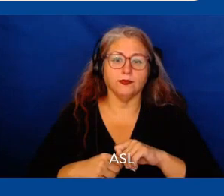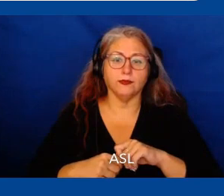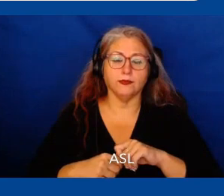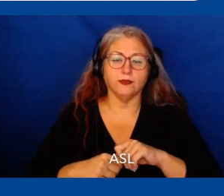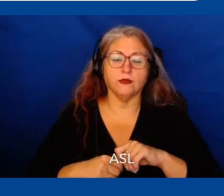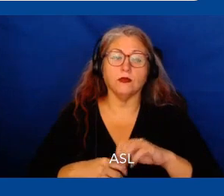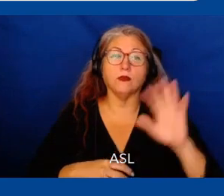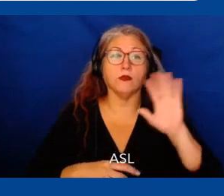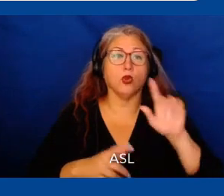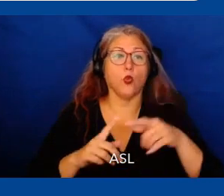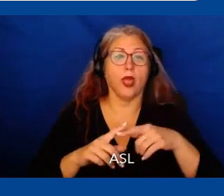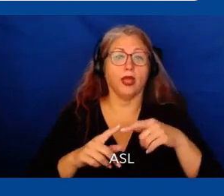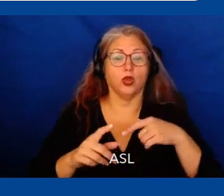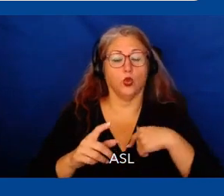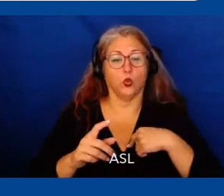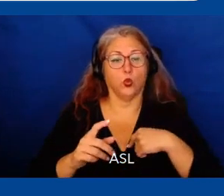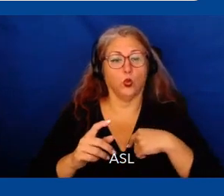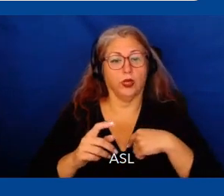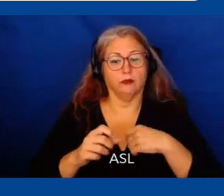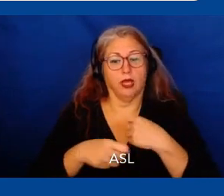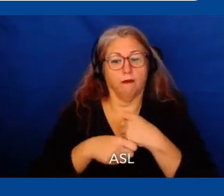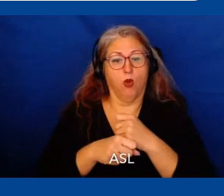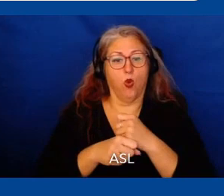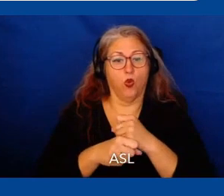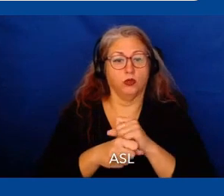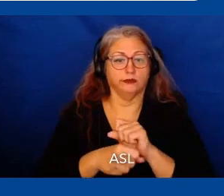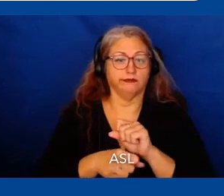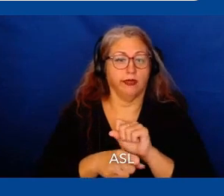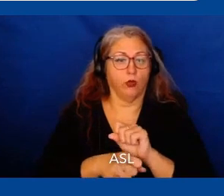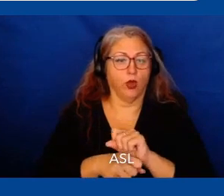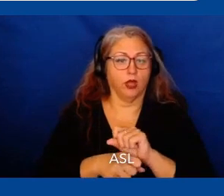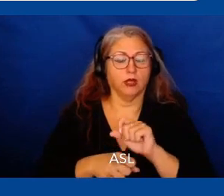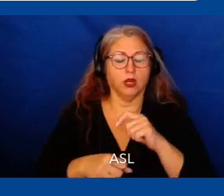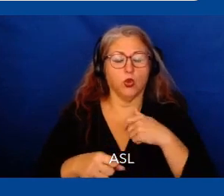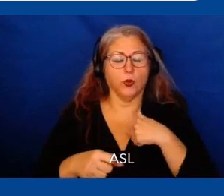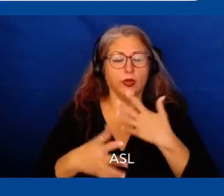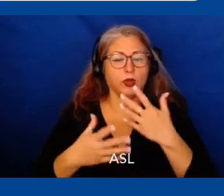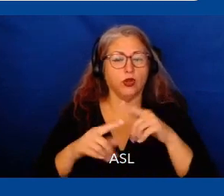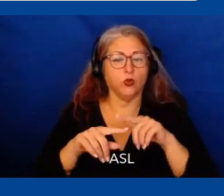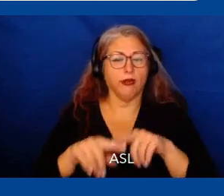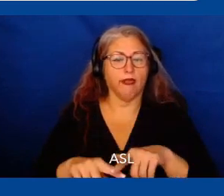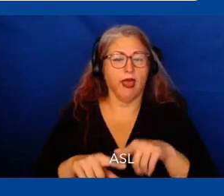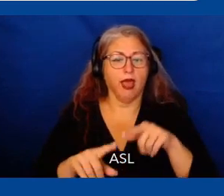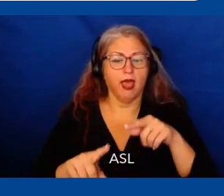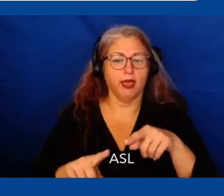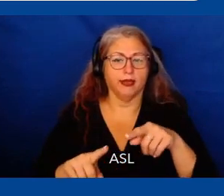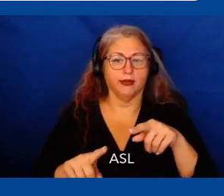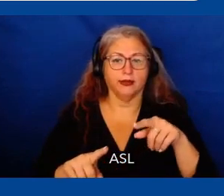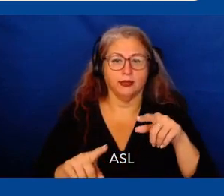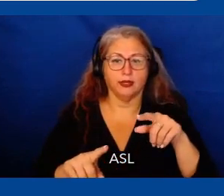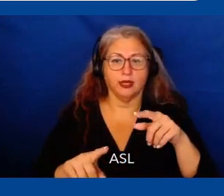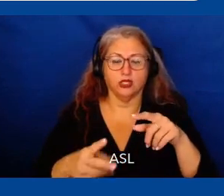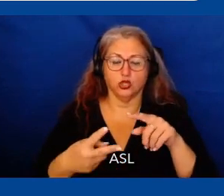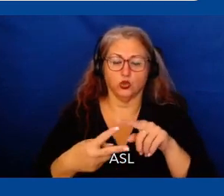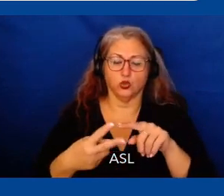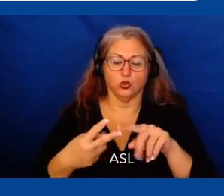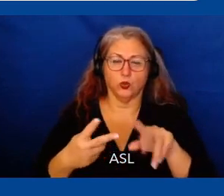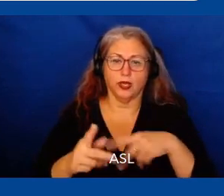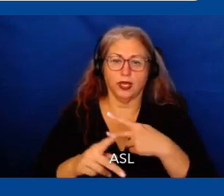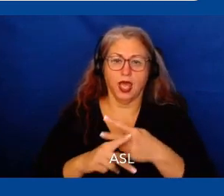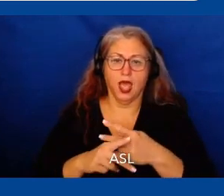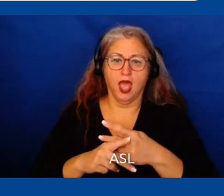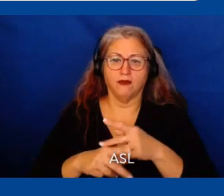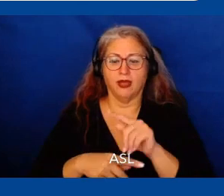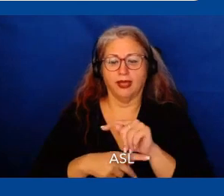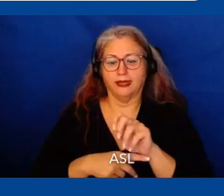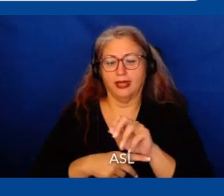When we compose the work, actually we rely on this two kind of temporalities,